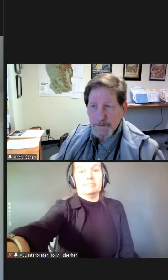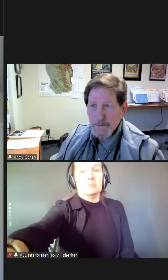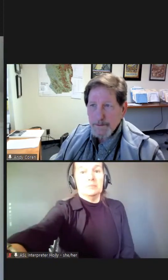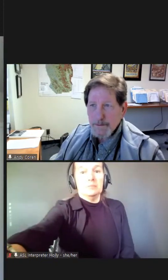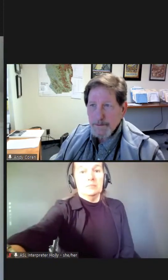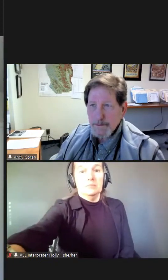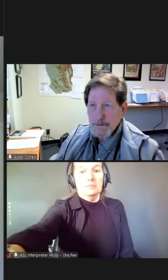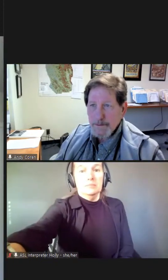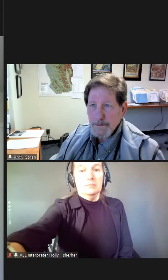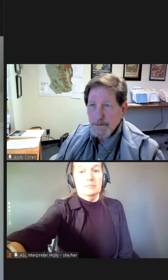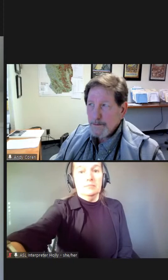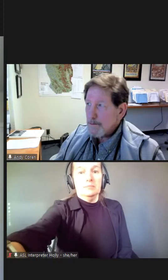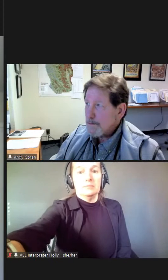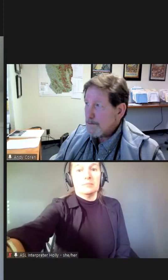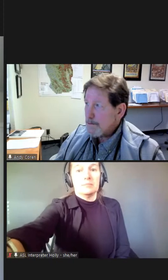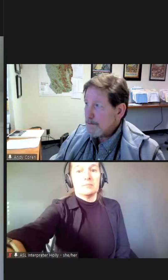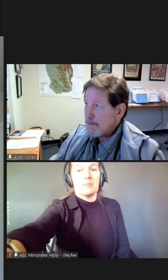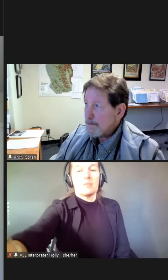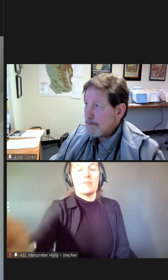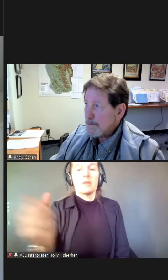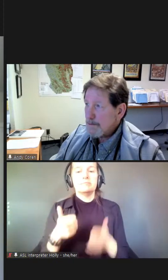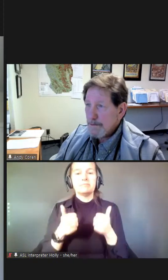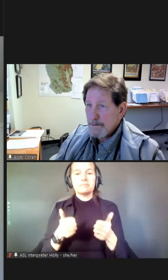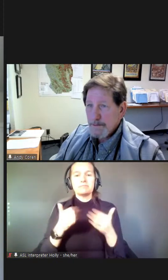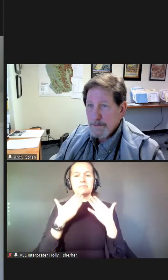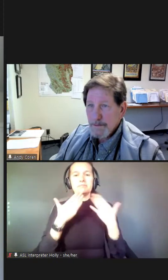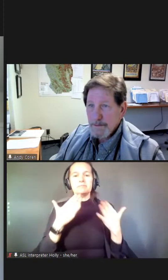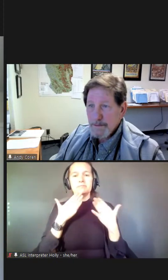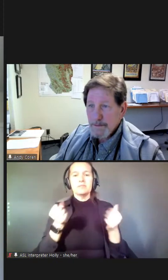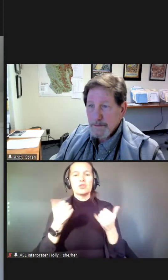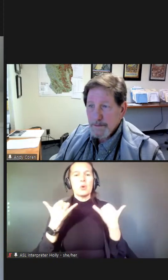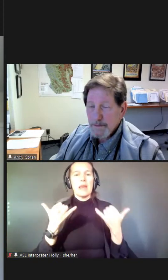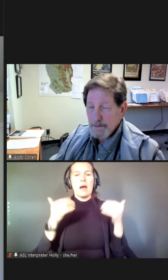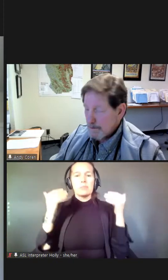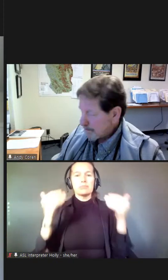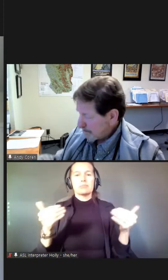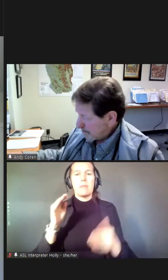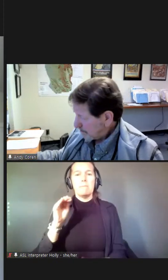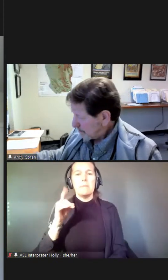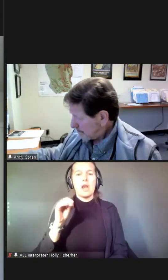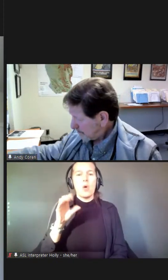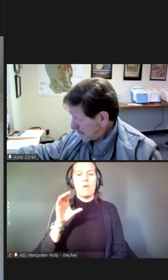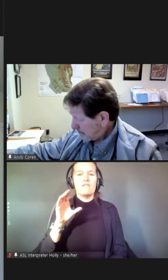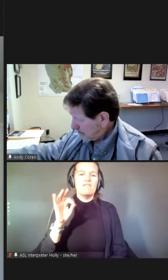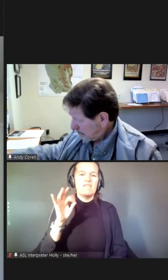Great, thank you. Let's move on to Mendo Fever.